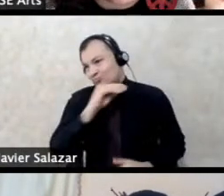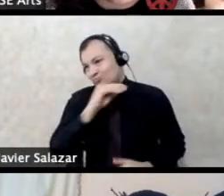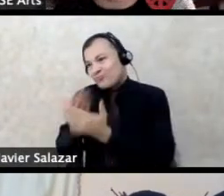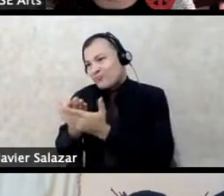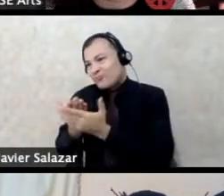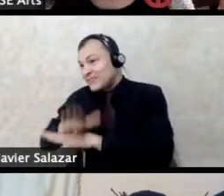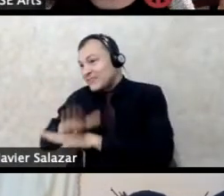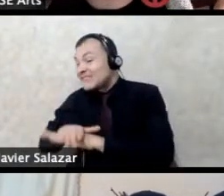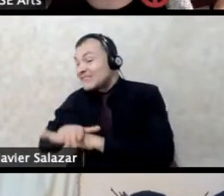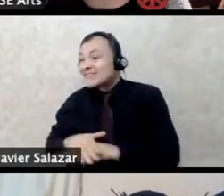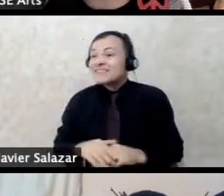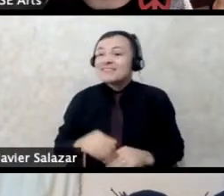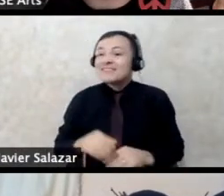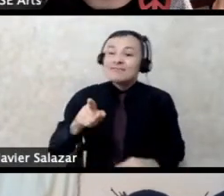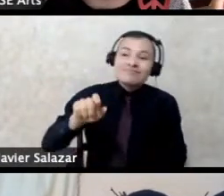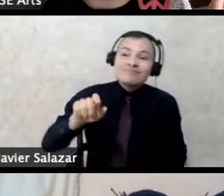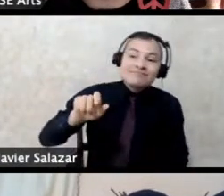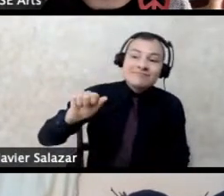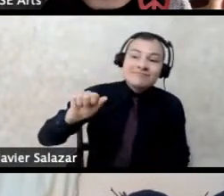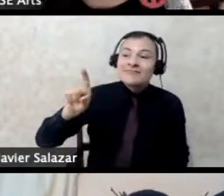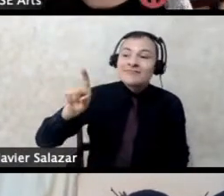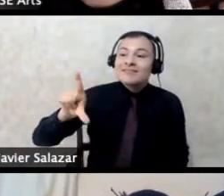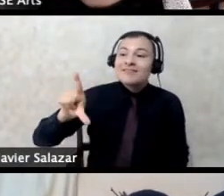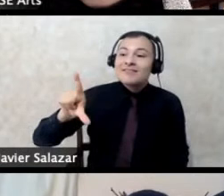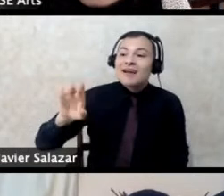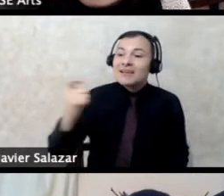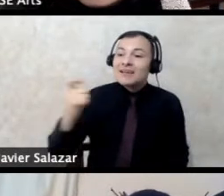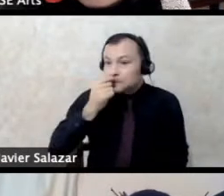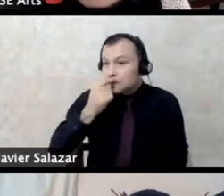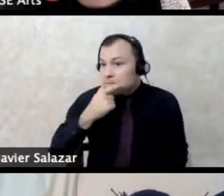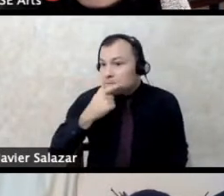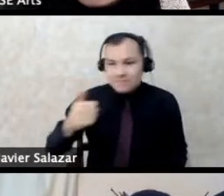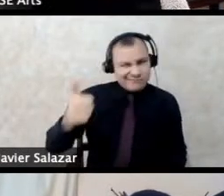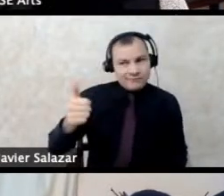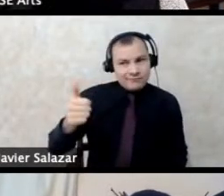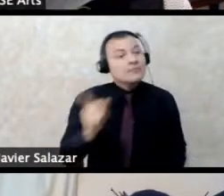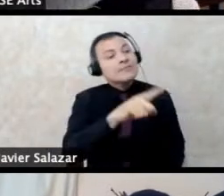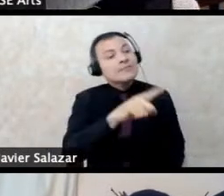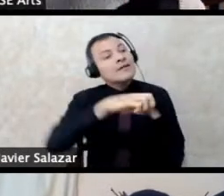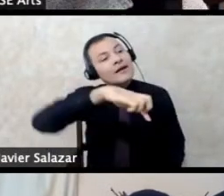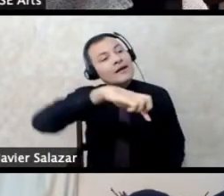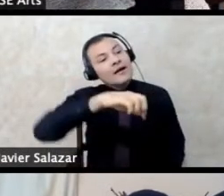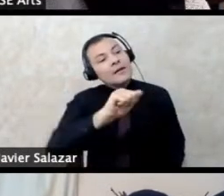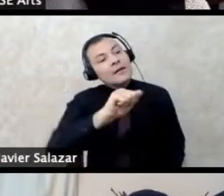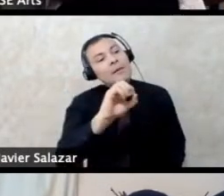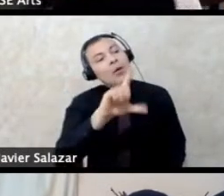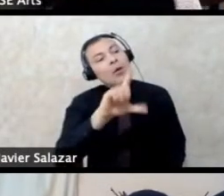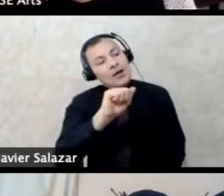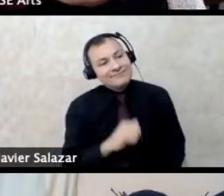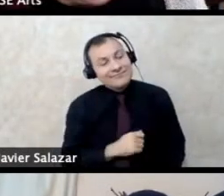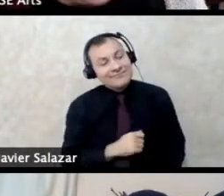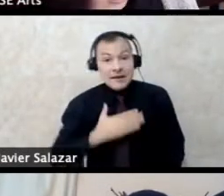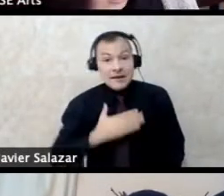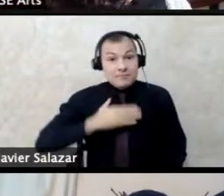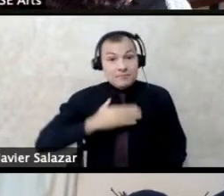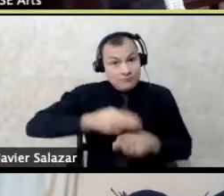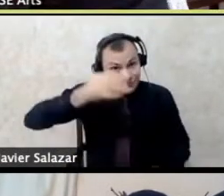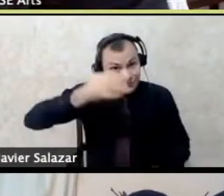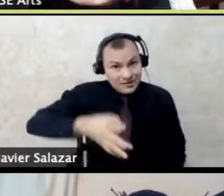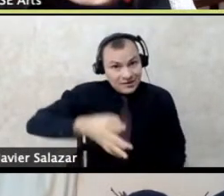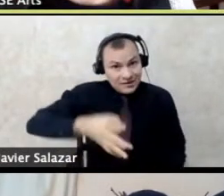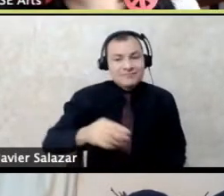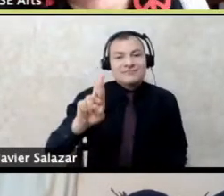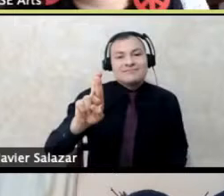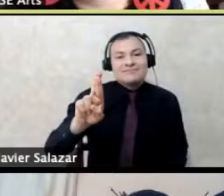invitación. Mi nombre completo para darle crédito a mi madre es Robinson Álvarez Higuita. Good afternoon